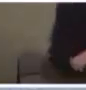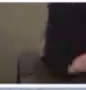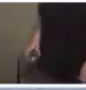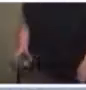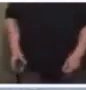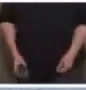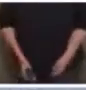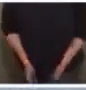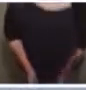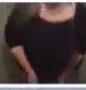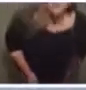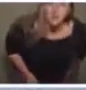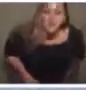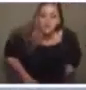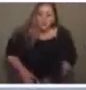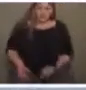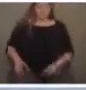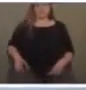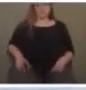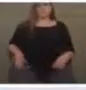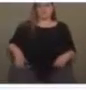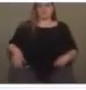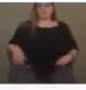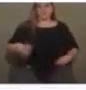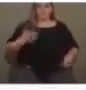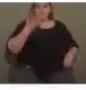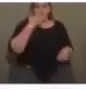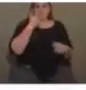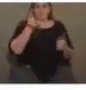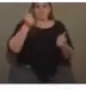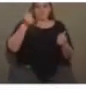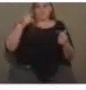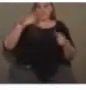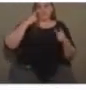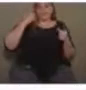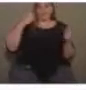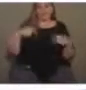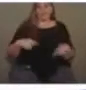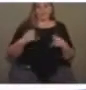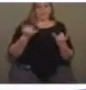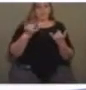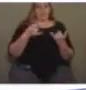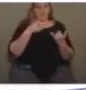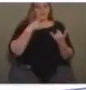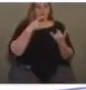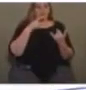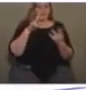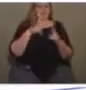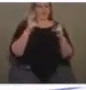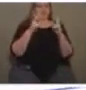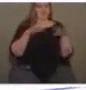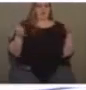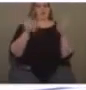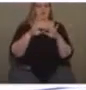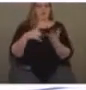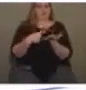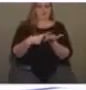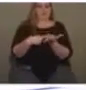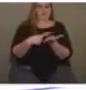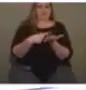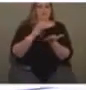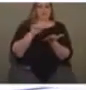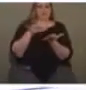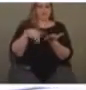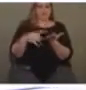We're working. Thank you. Well, thank you all for coming today. This is, I think, in my view, a very important discussion. It's an important discussion